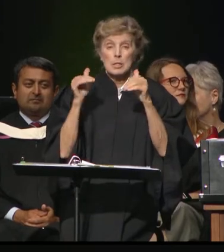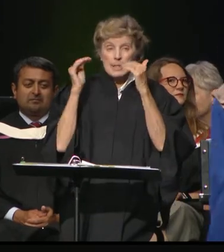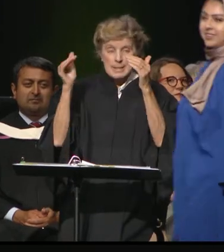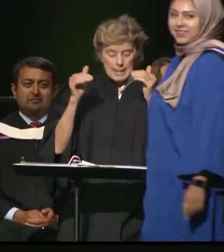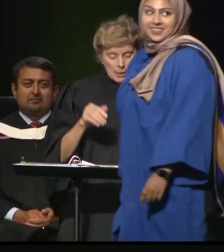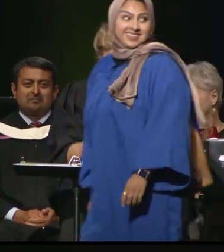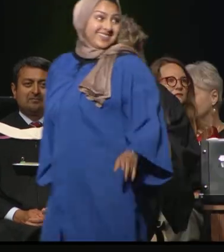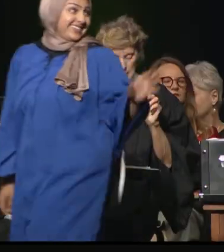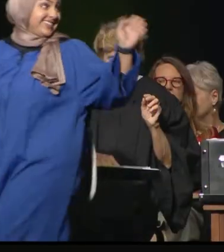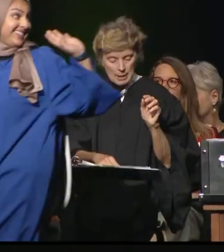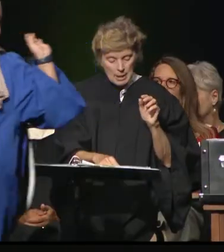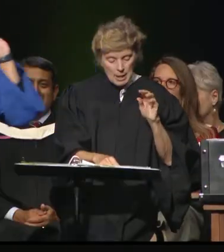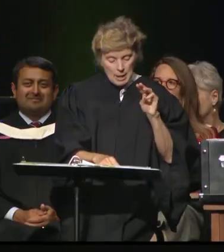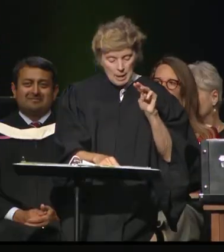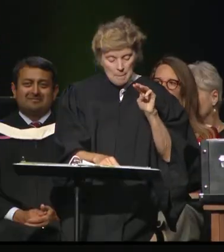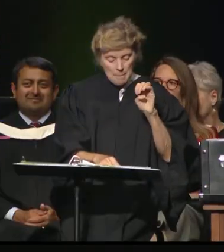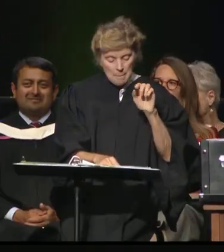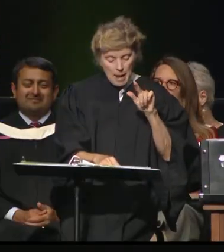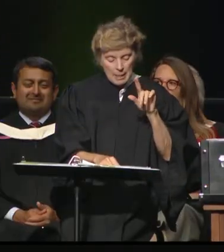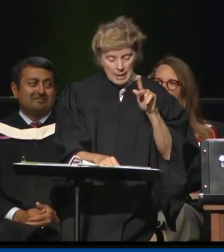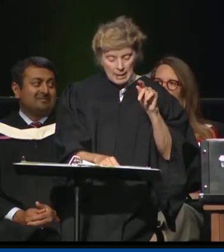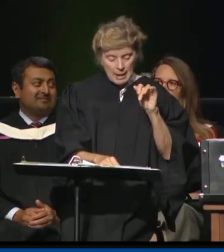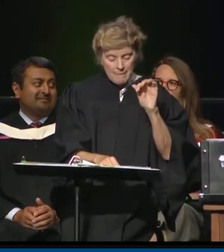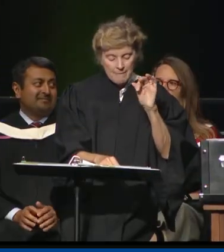Malika Fatima Kimji.